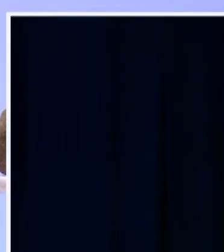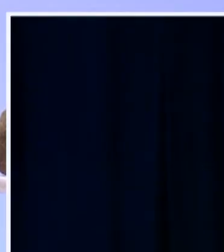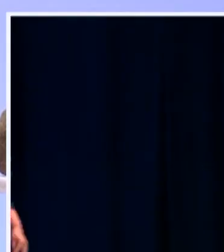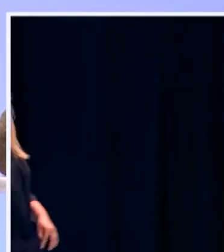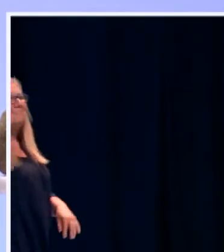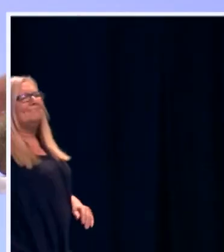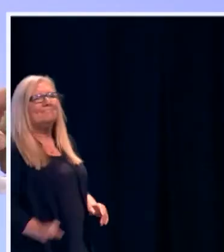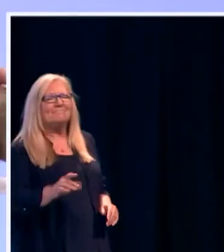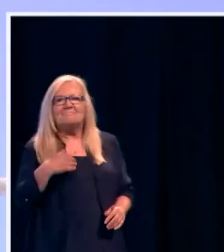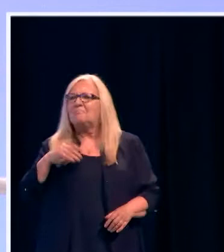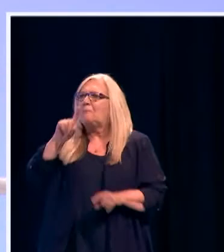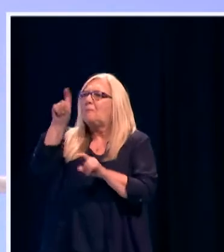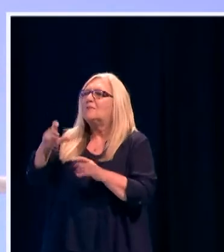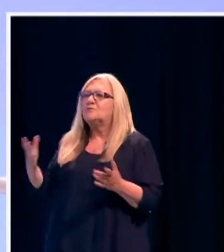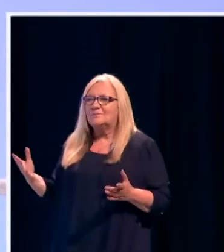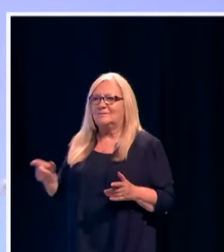going to ask.